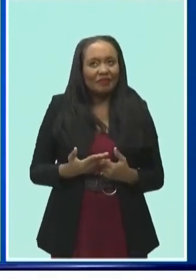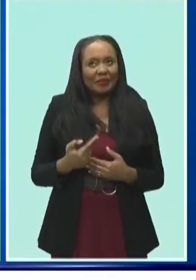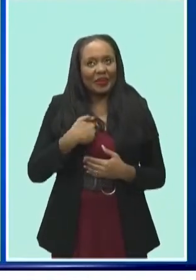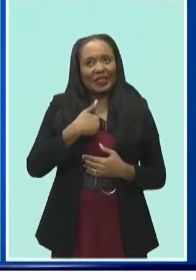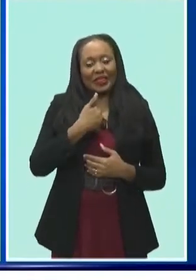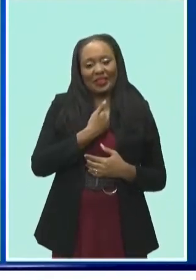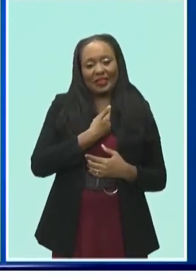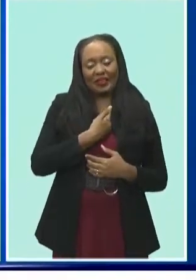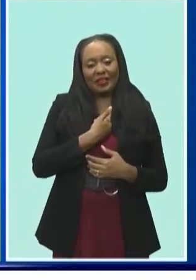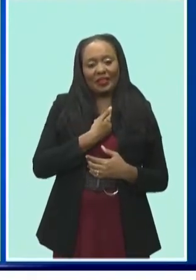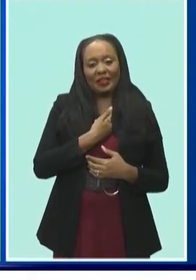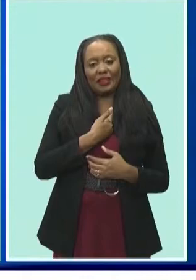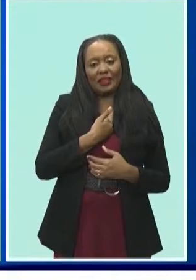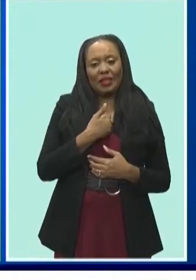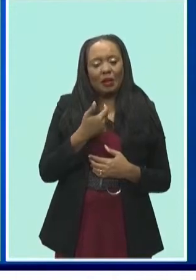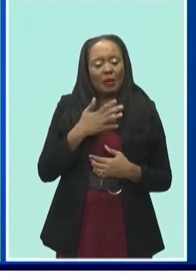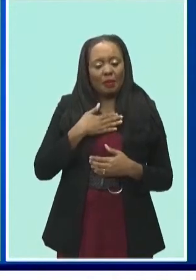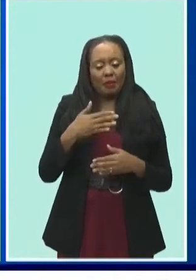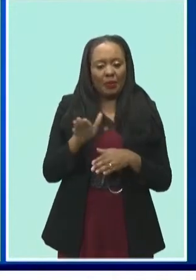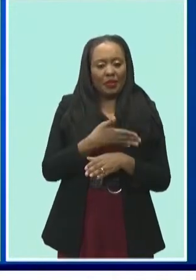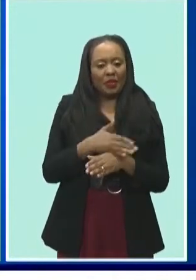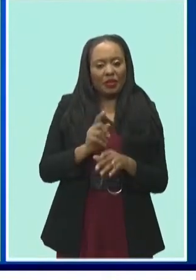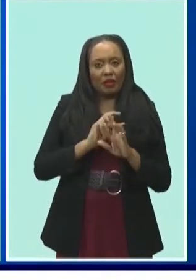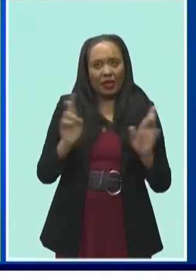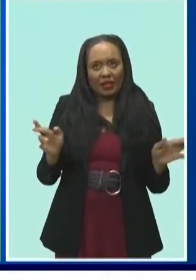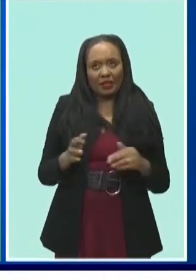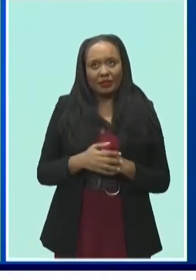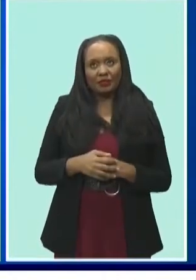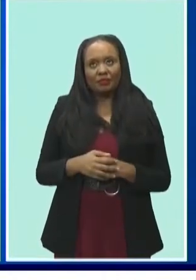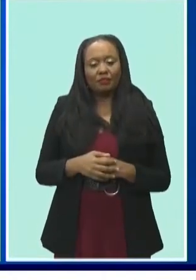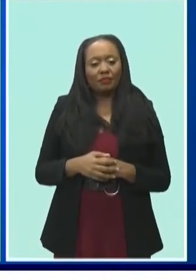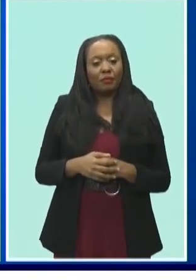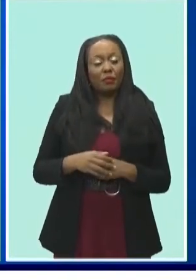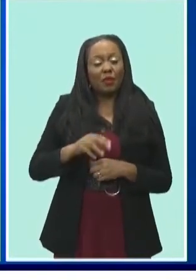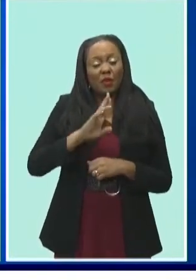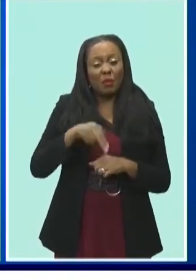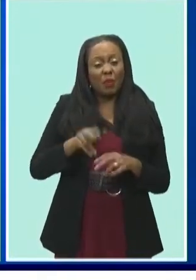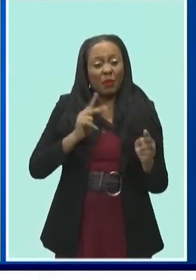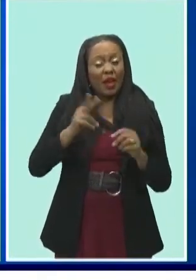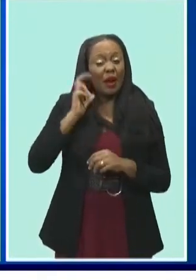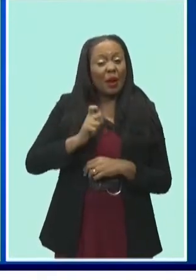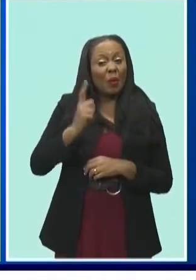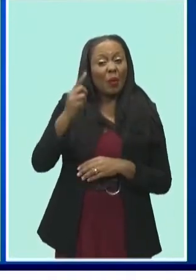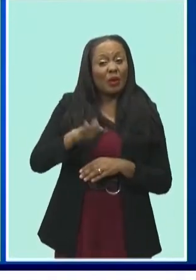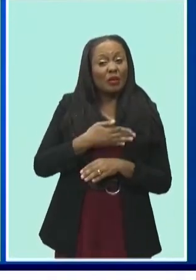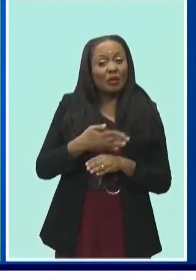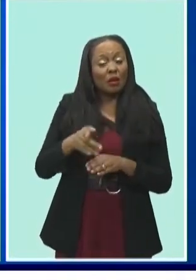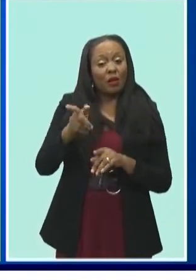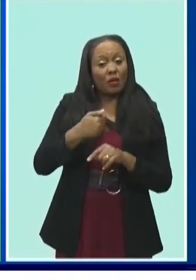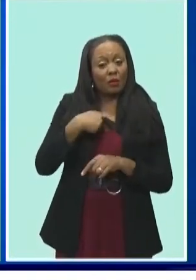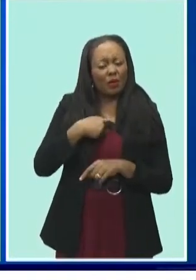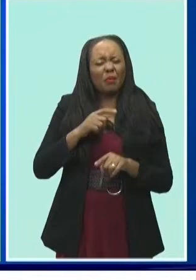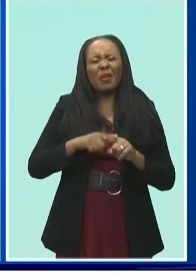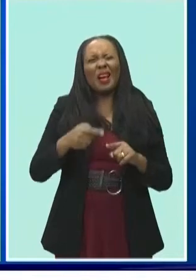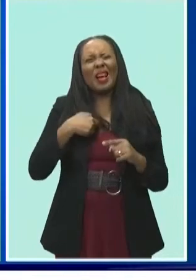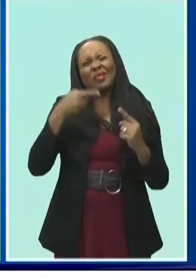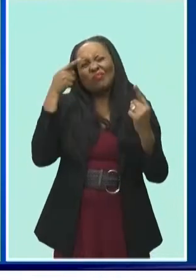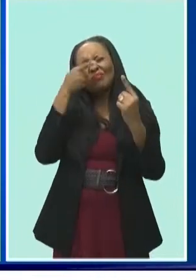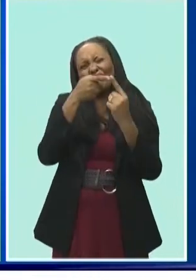me, I am getting my songs ready. Normally people have been hearing one song from me, but I'm aiming for more than one this